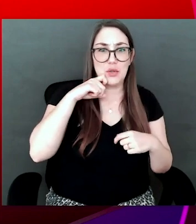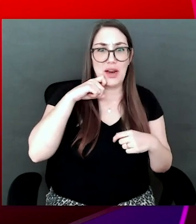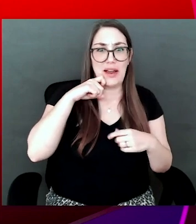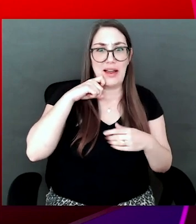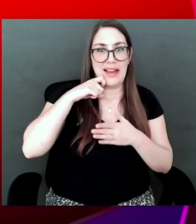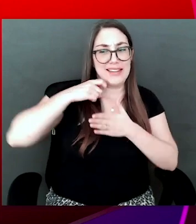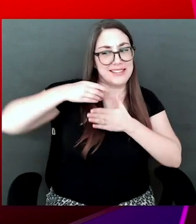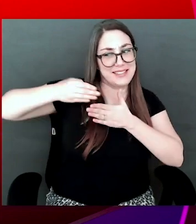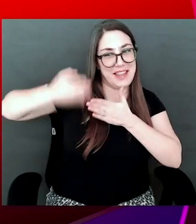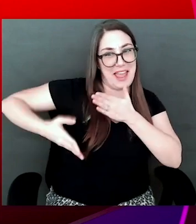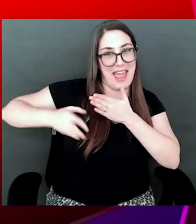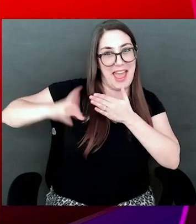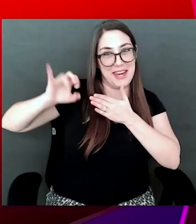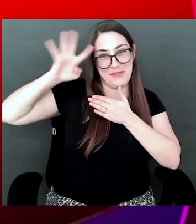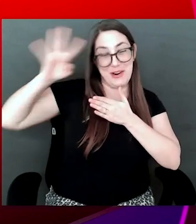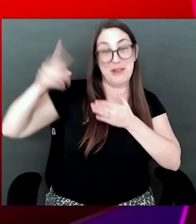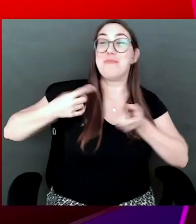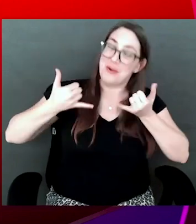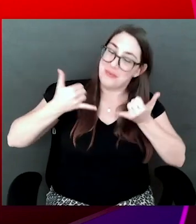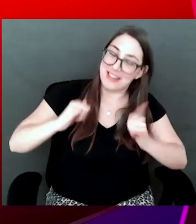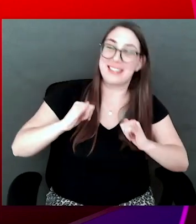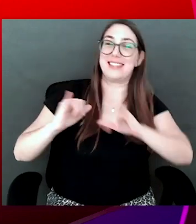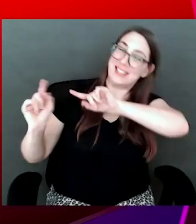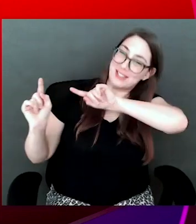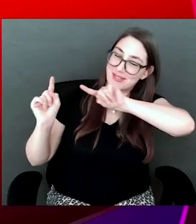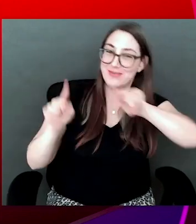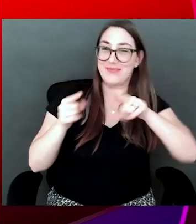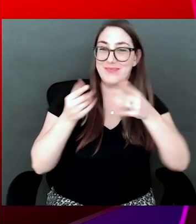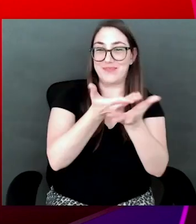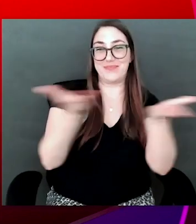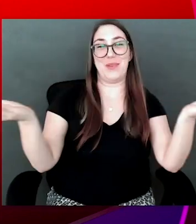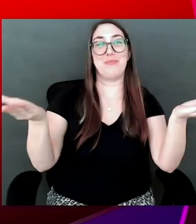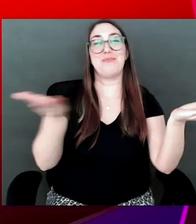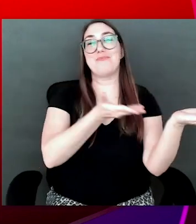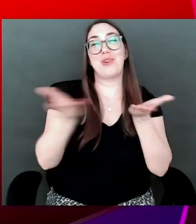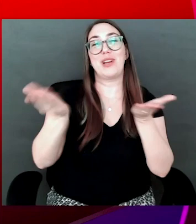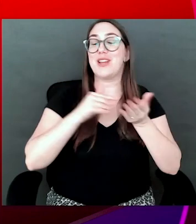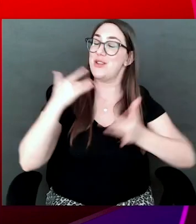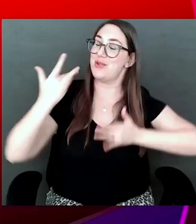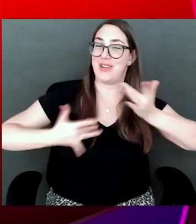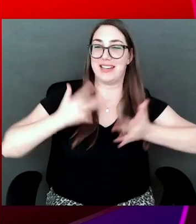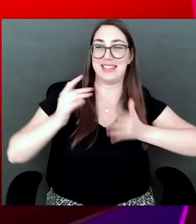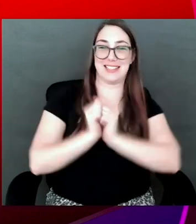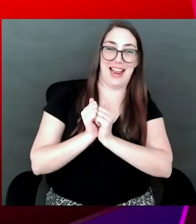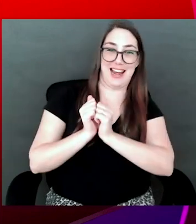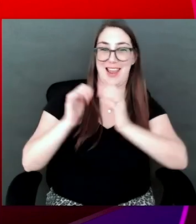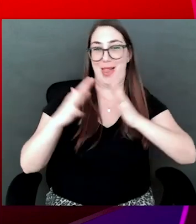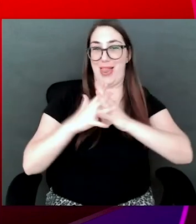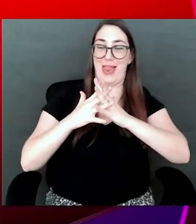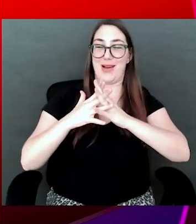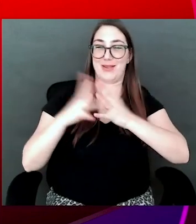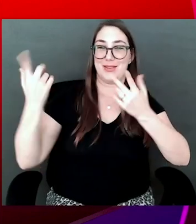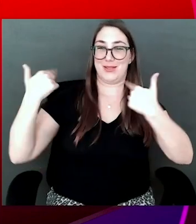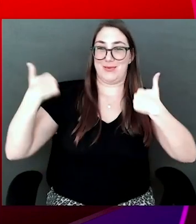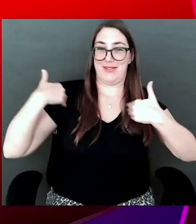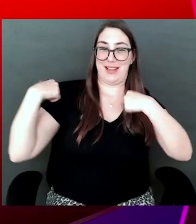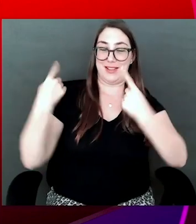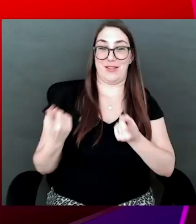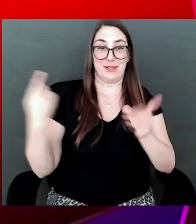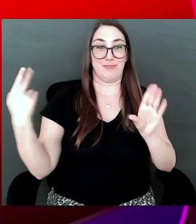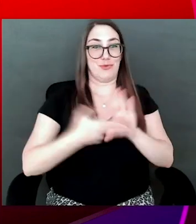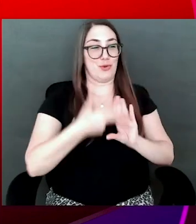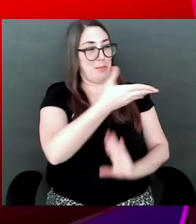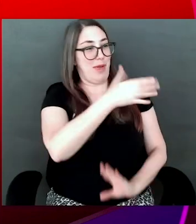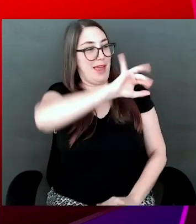still coming to you and bringing you the most exciting launches that we've had so far. I'm joined by Jeff.